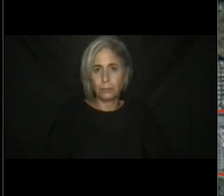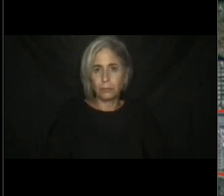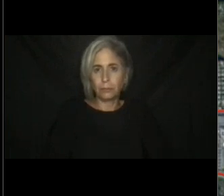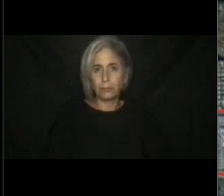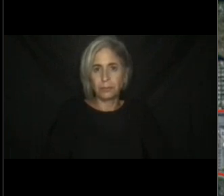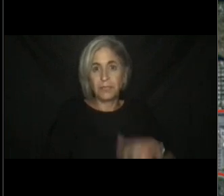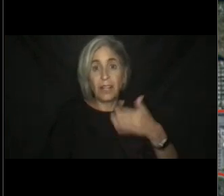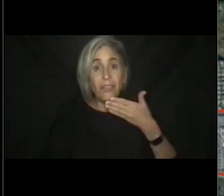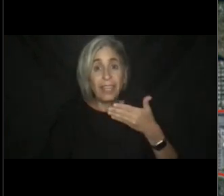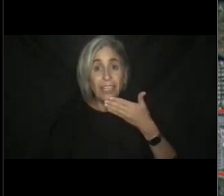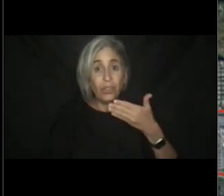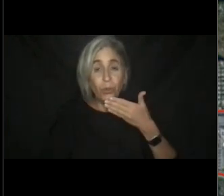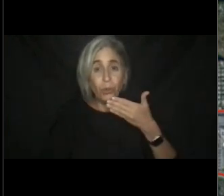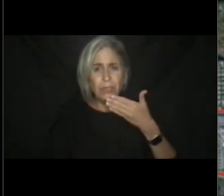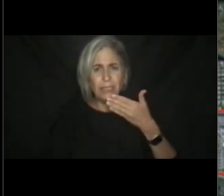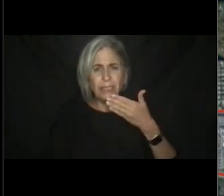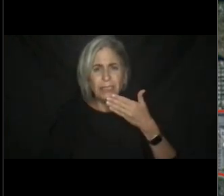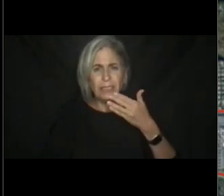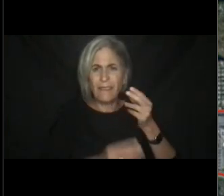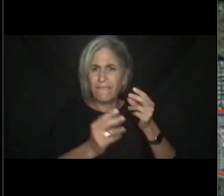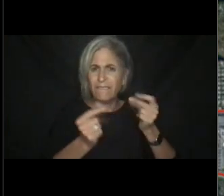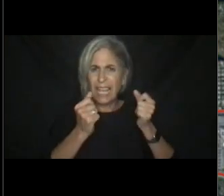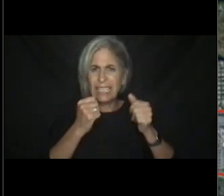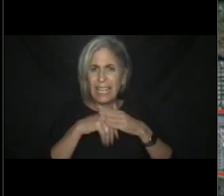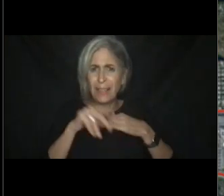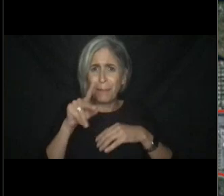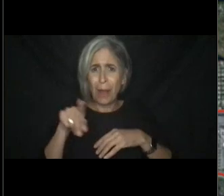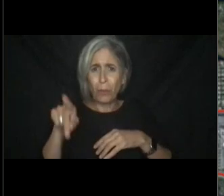Thank you. It was just very fast in the PowerPoint.